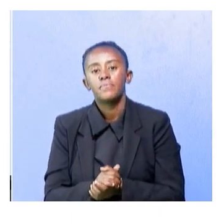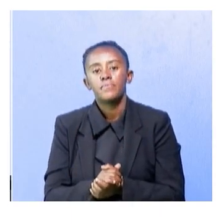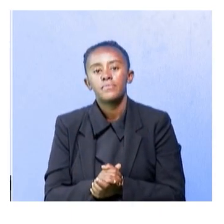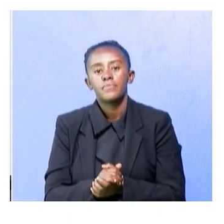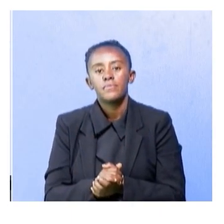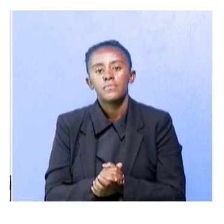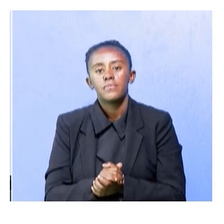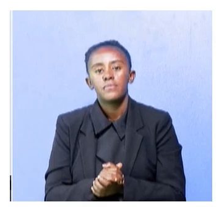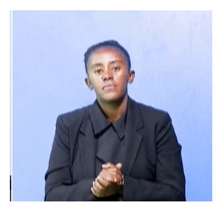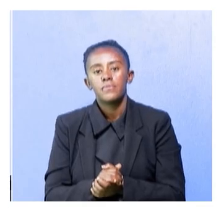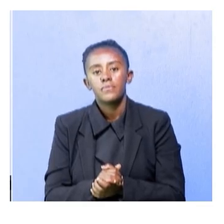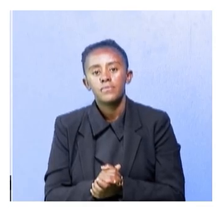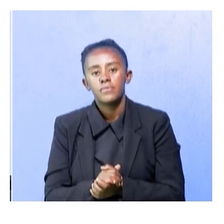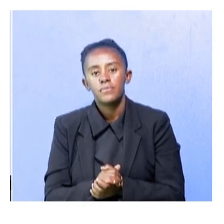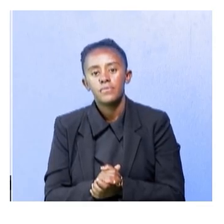to be